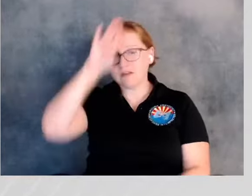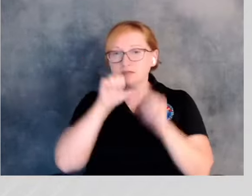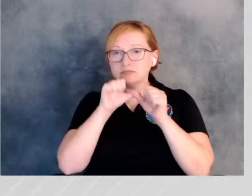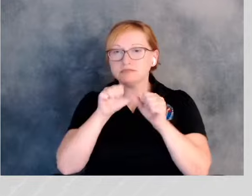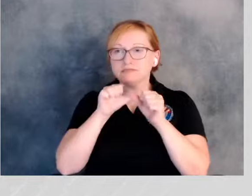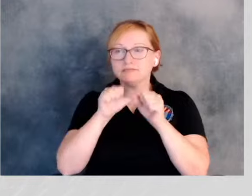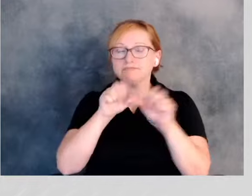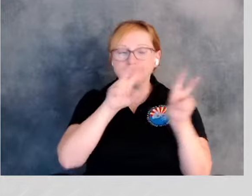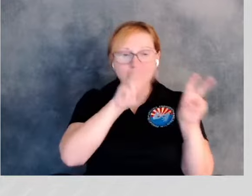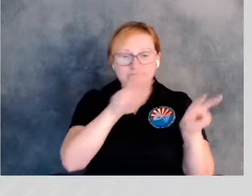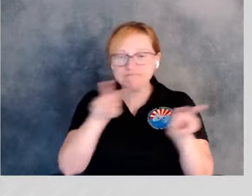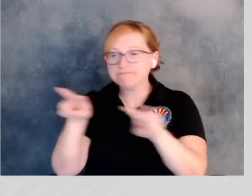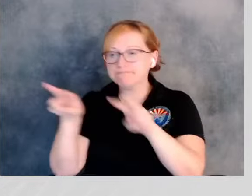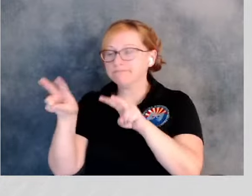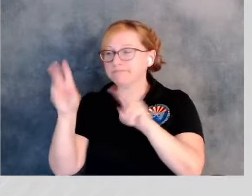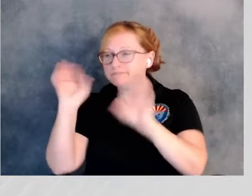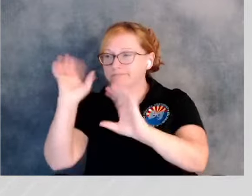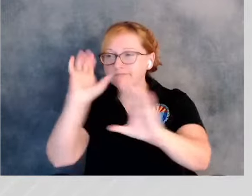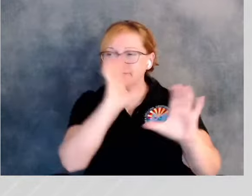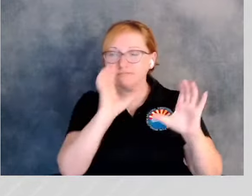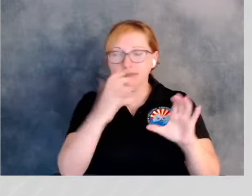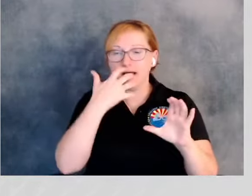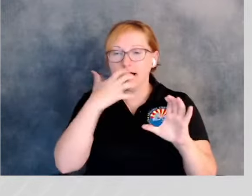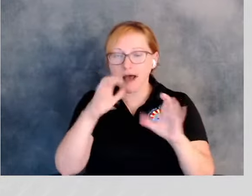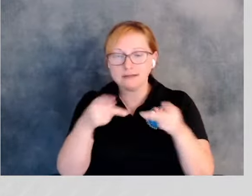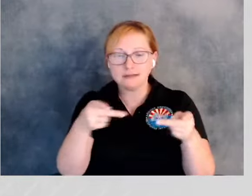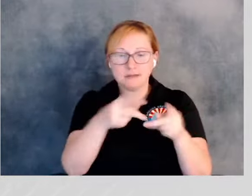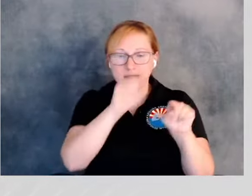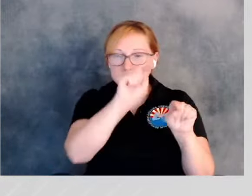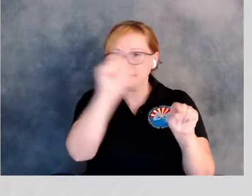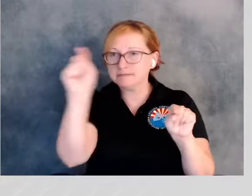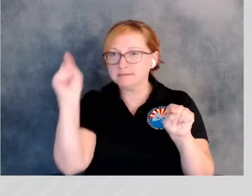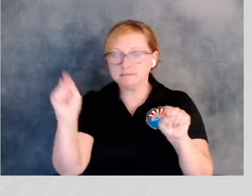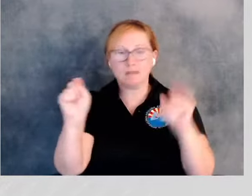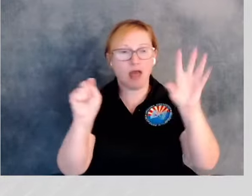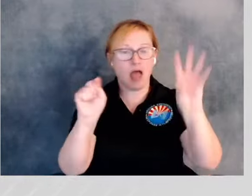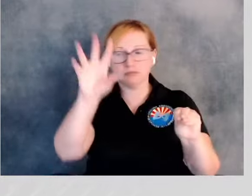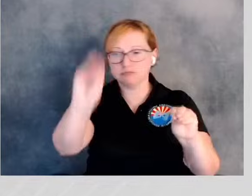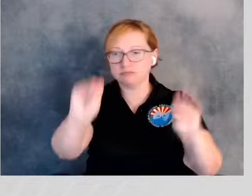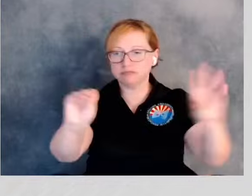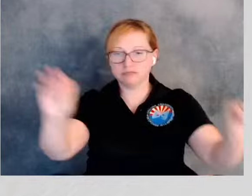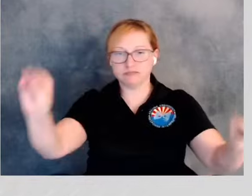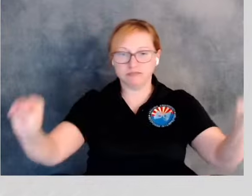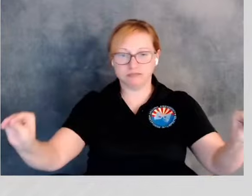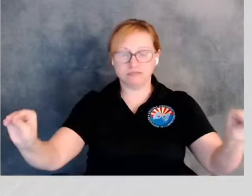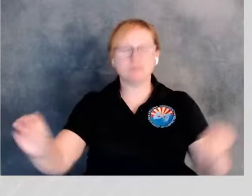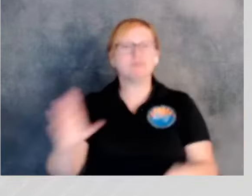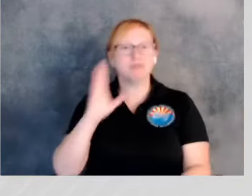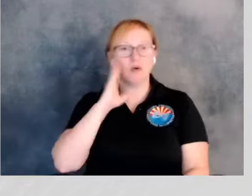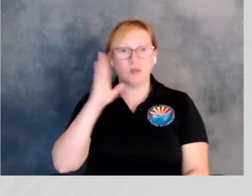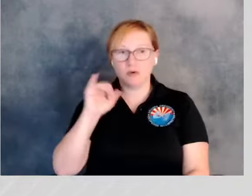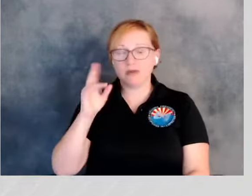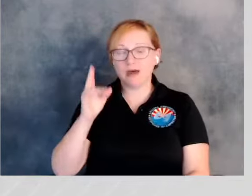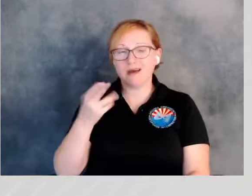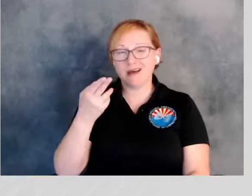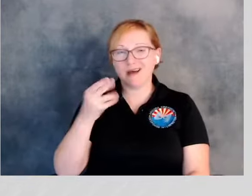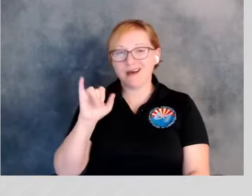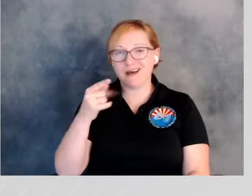area. As we know, that's really rugged terrain. It's oak woodland. Those trees and dead fuels hold a lot of heat for a long period of